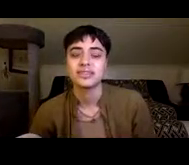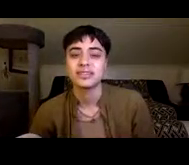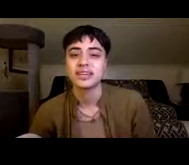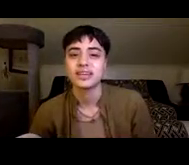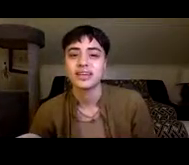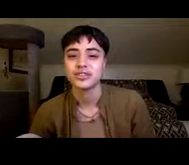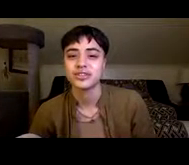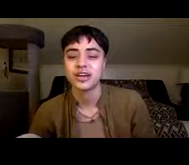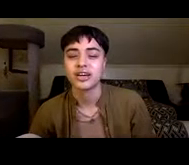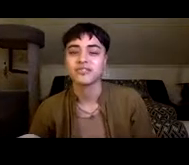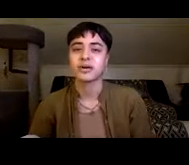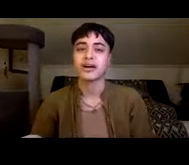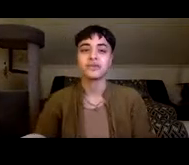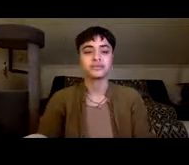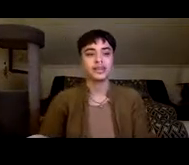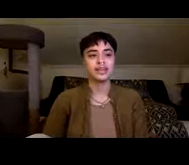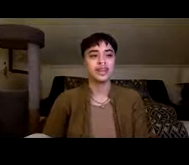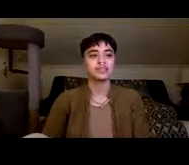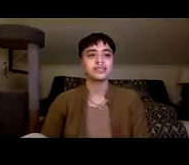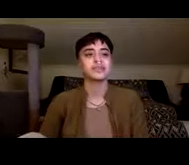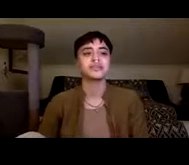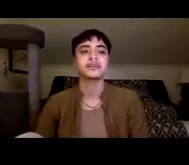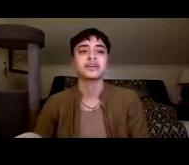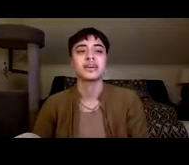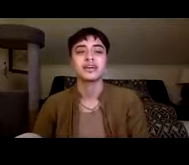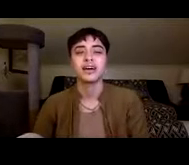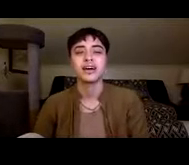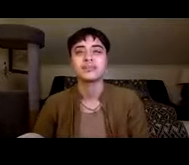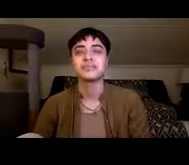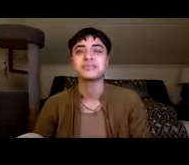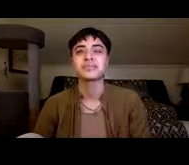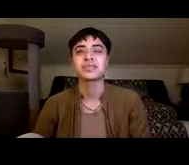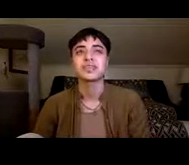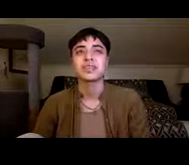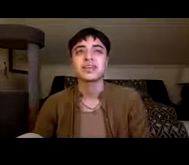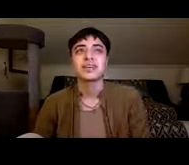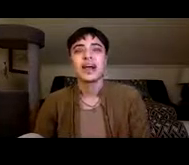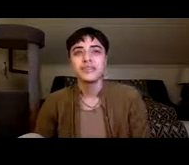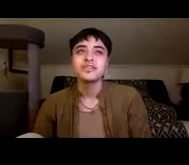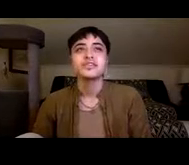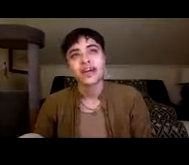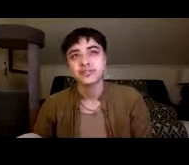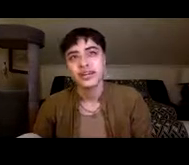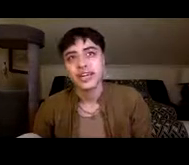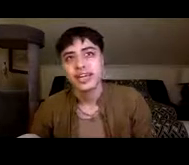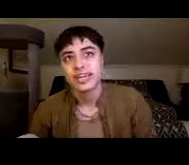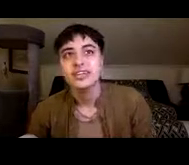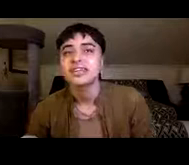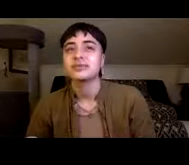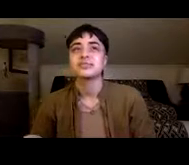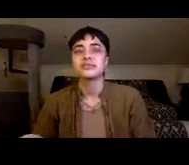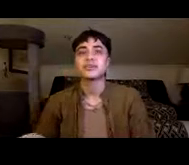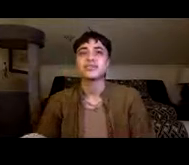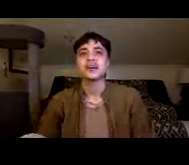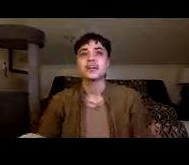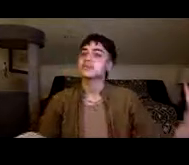This is another shot of my website. And so after graduating, it